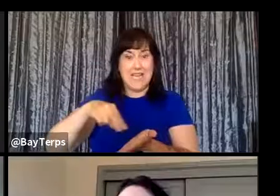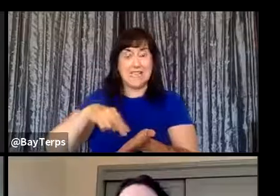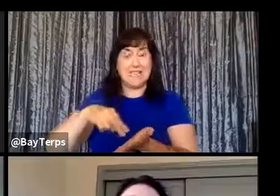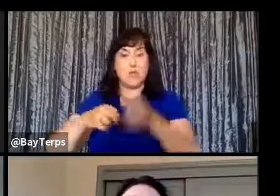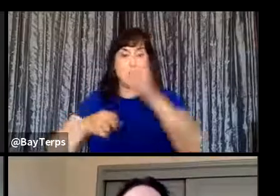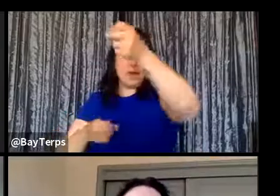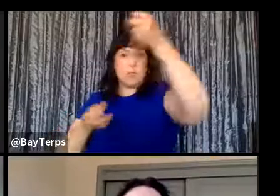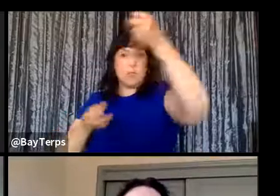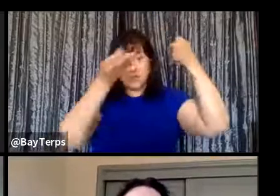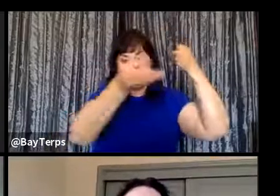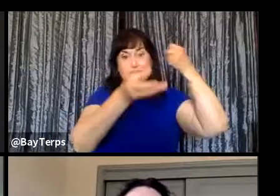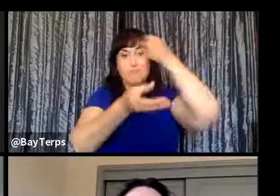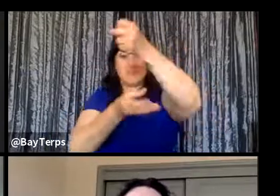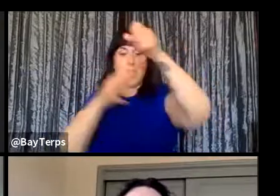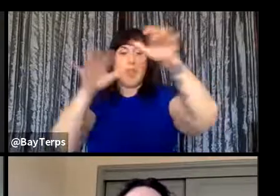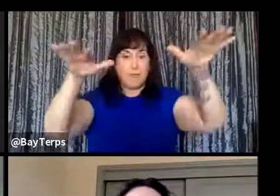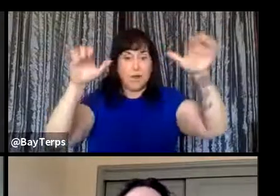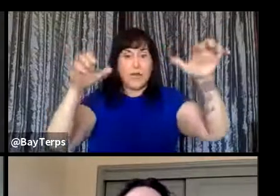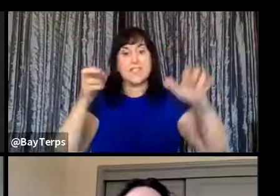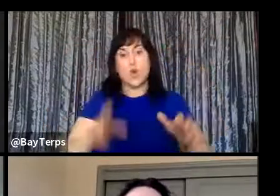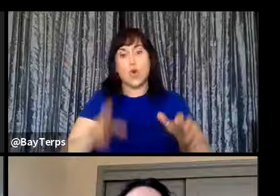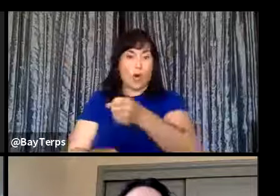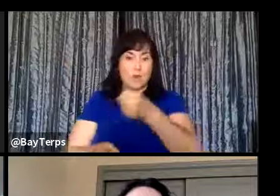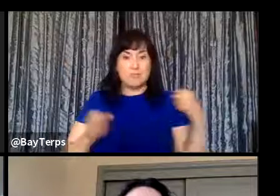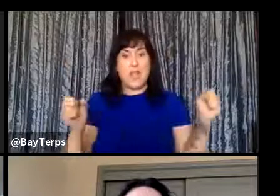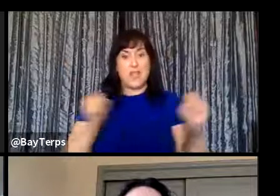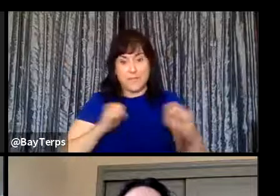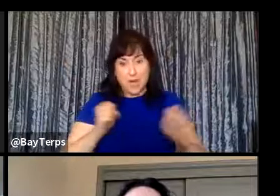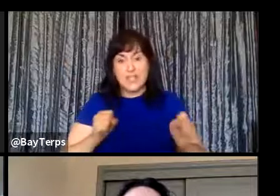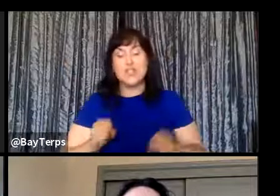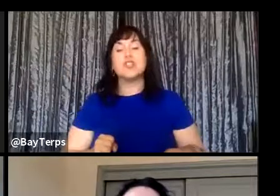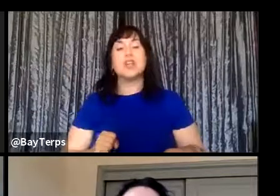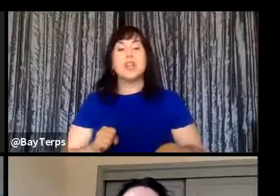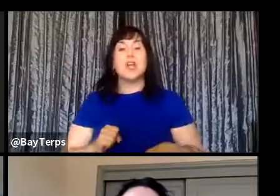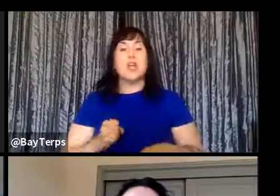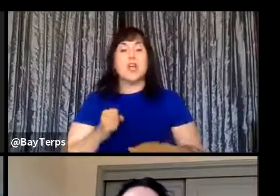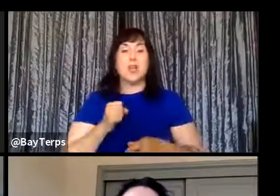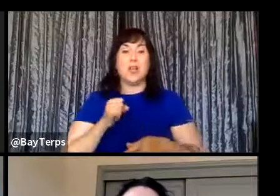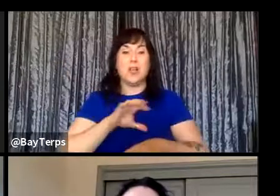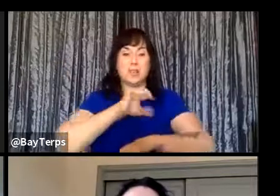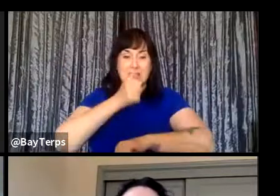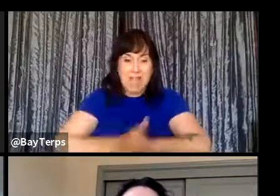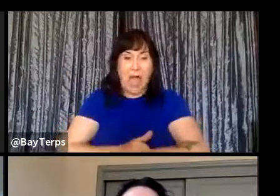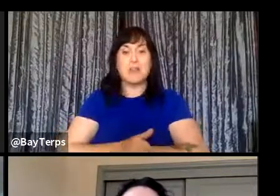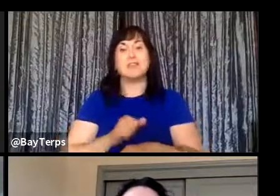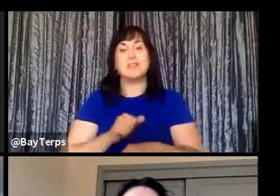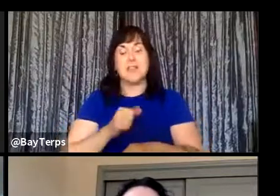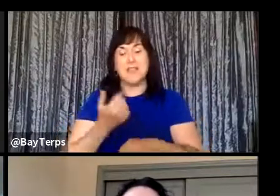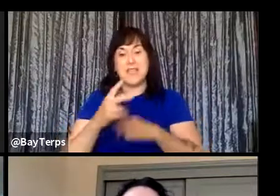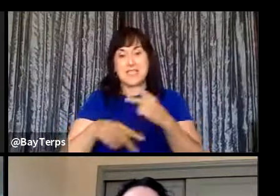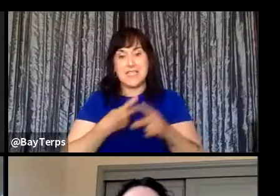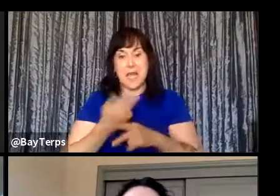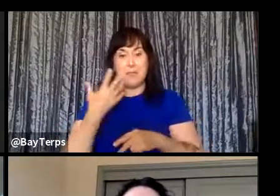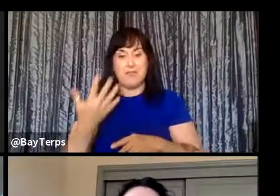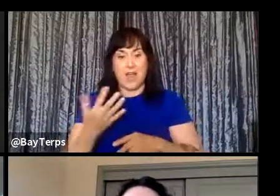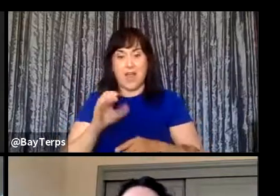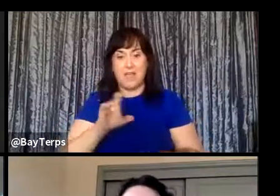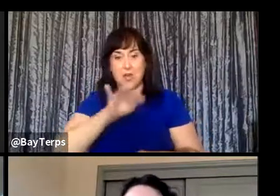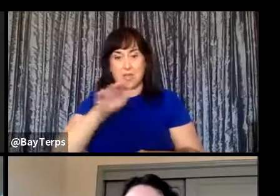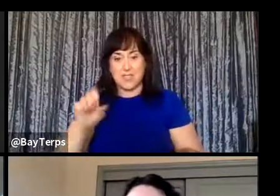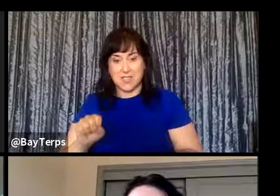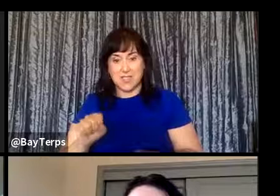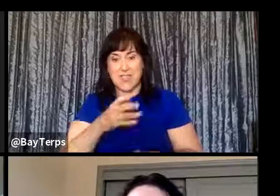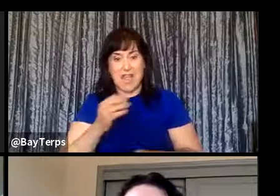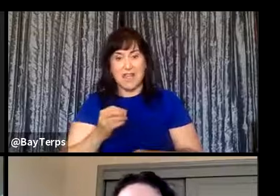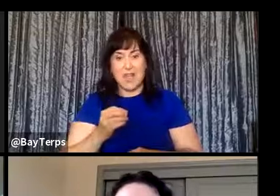fridge. That's going to literally arrest the development. We're just going to lock in place those type 5 crystals. And almost like a bad episode of Star Trek, they'll be locked